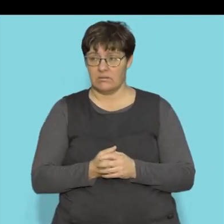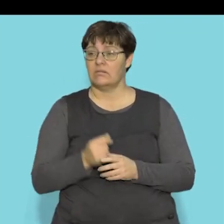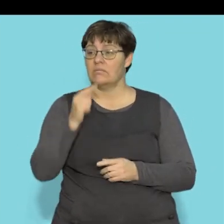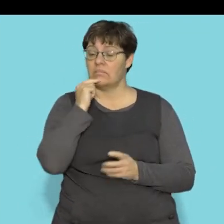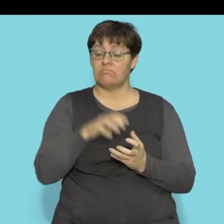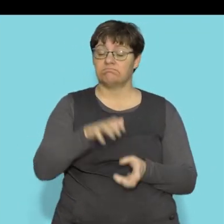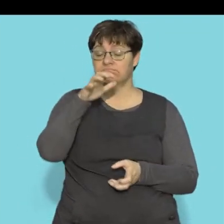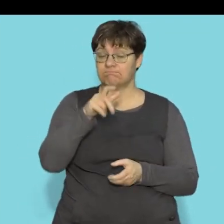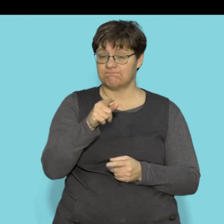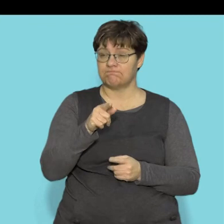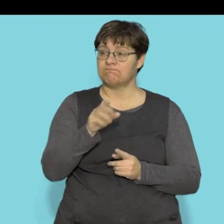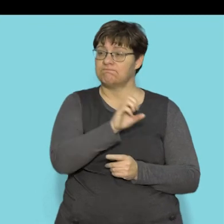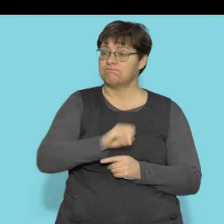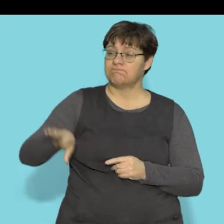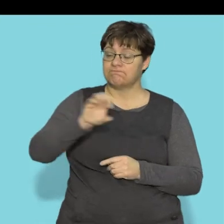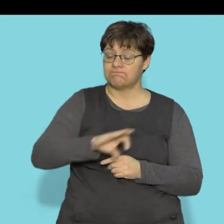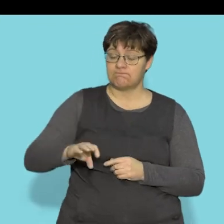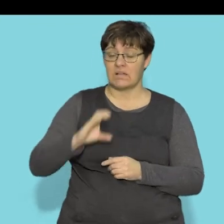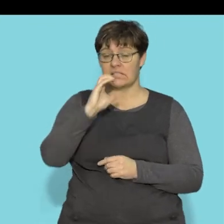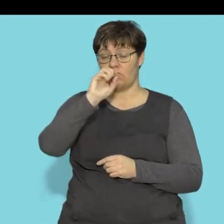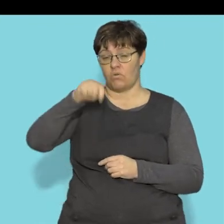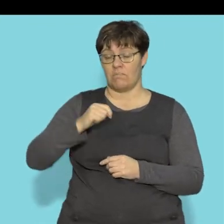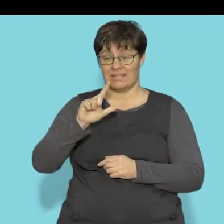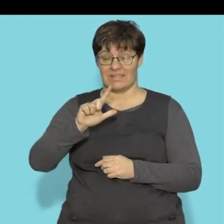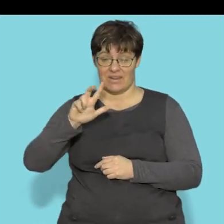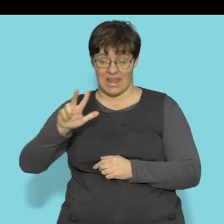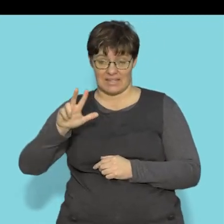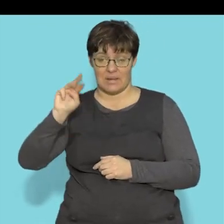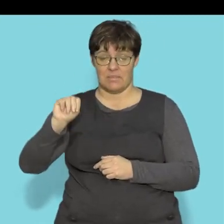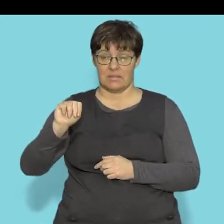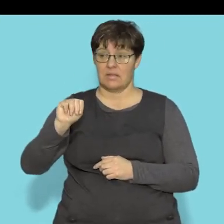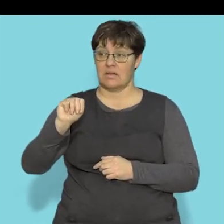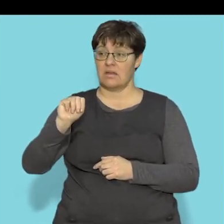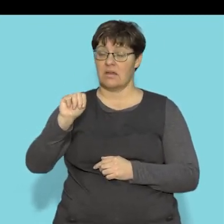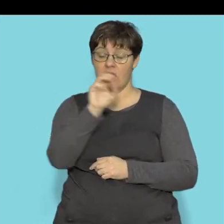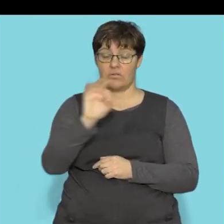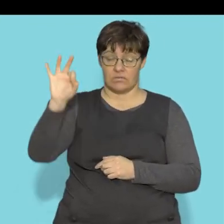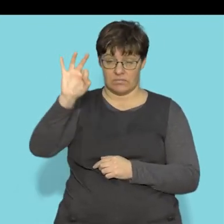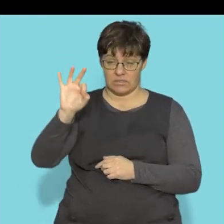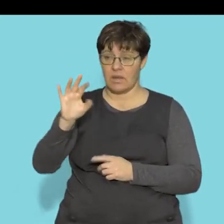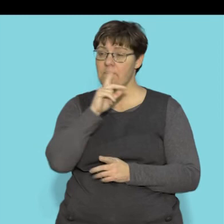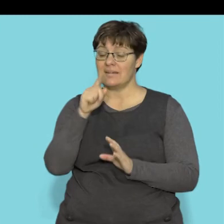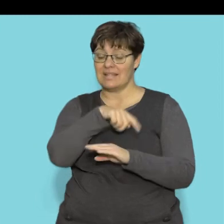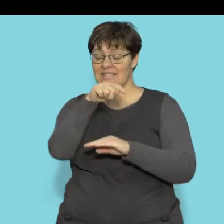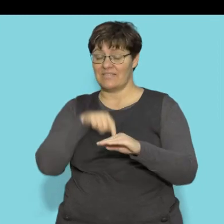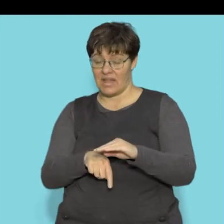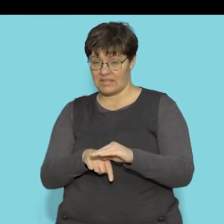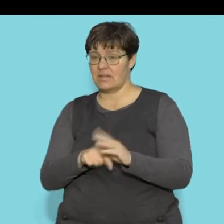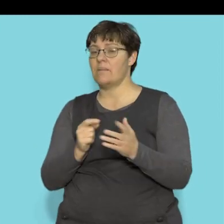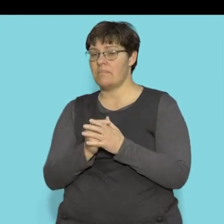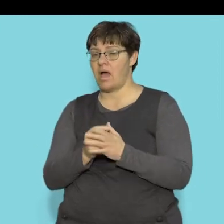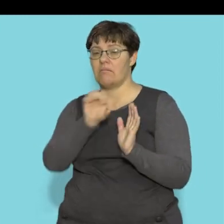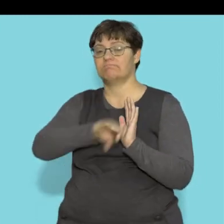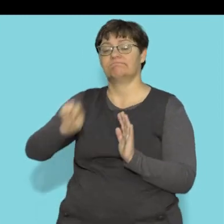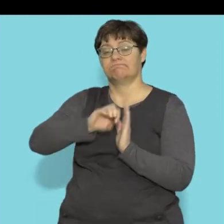So we know that the volume of the water pumped is 0,78 meters cubed, and I'm going to have to